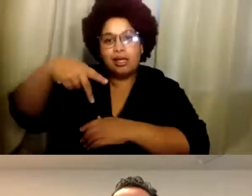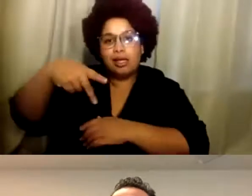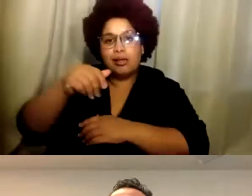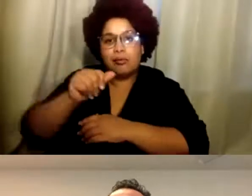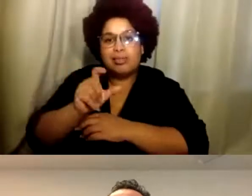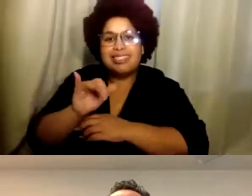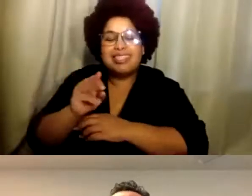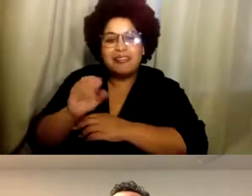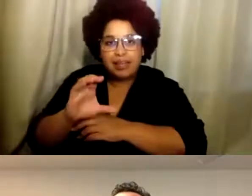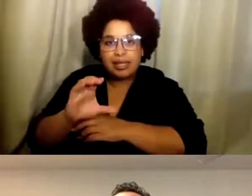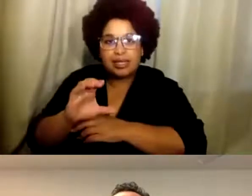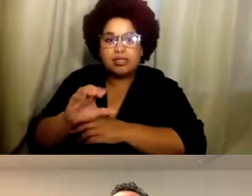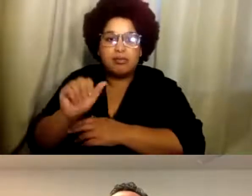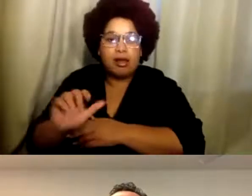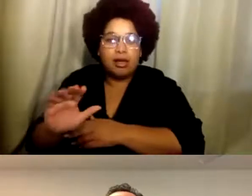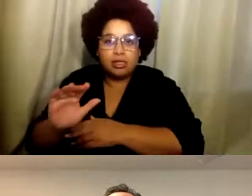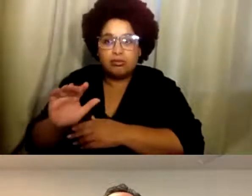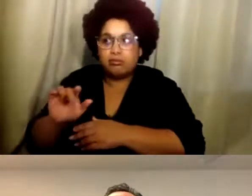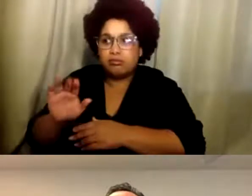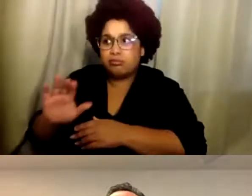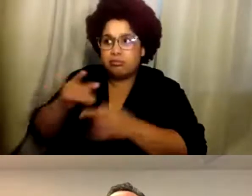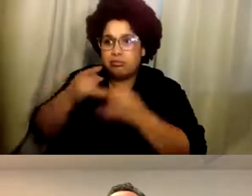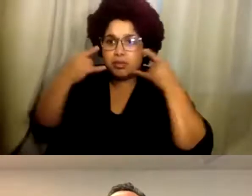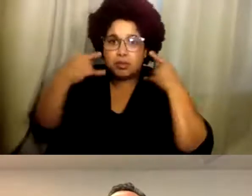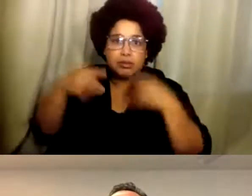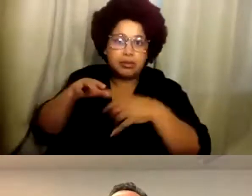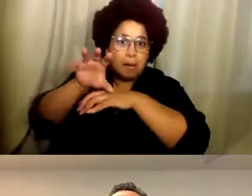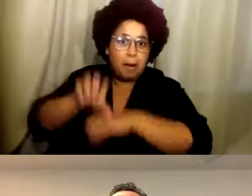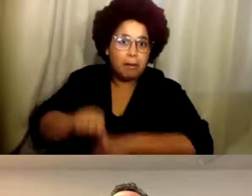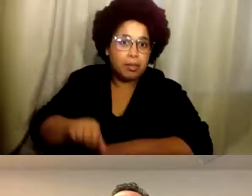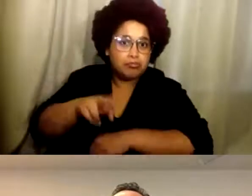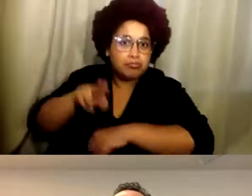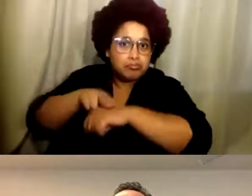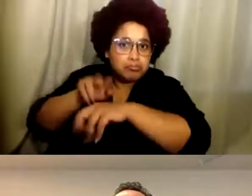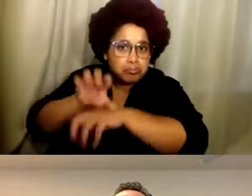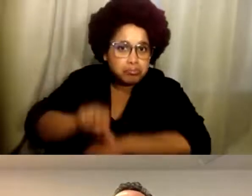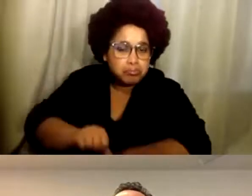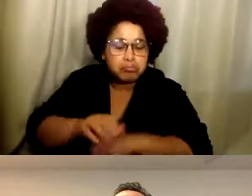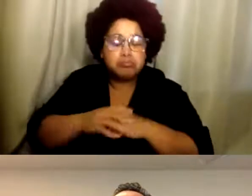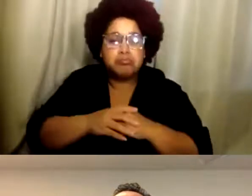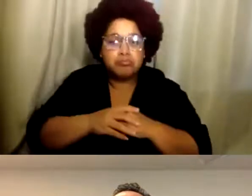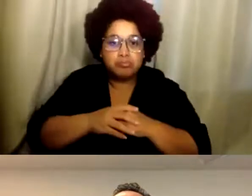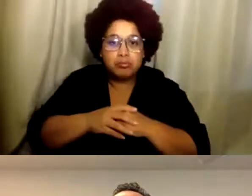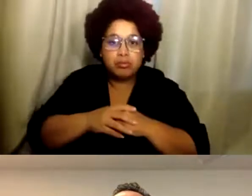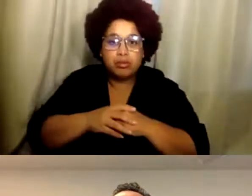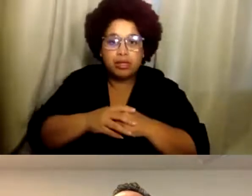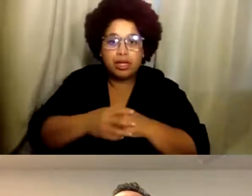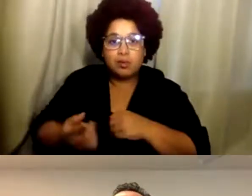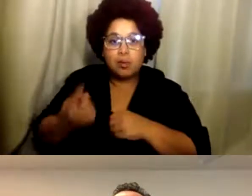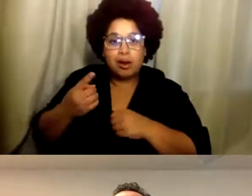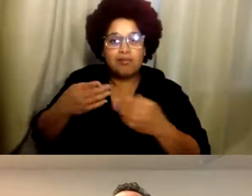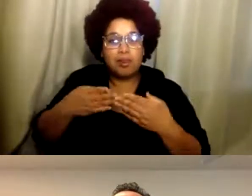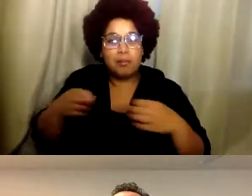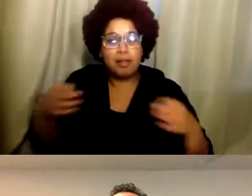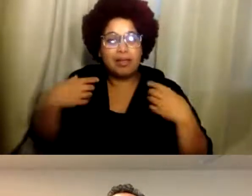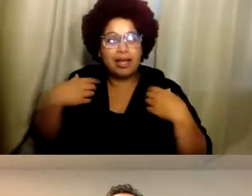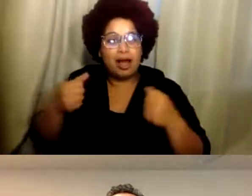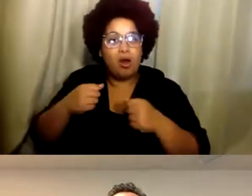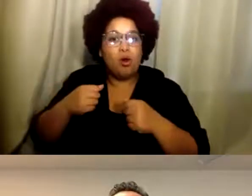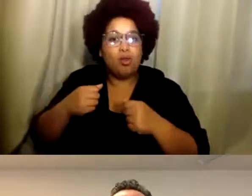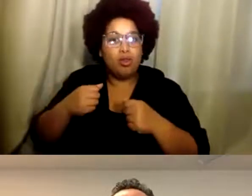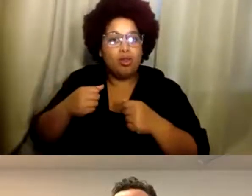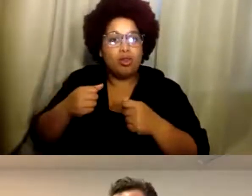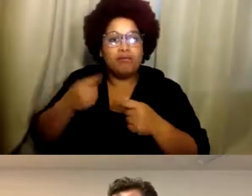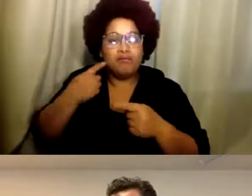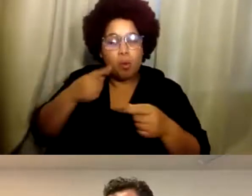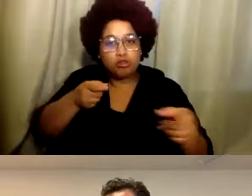Rim, where mask wearing is really, really common. And indeed, that's been one of the public health measures to